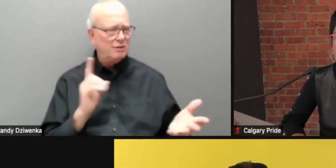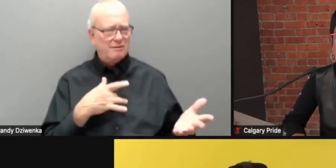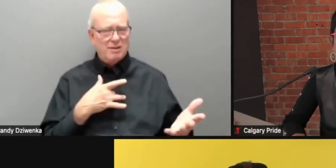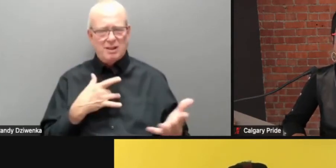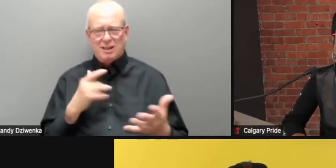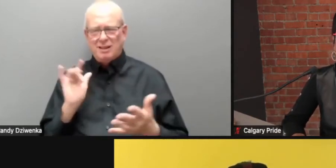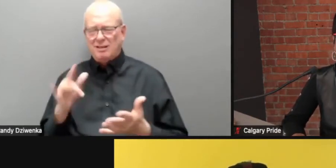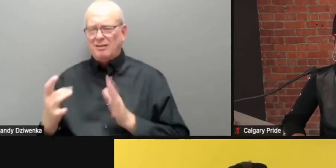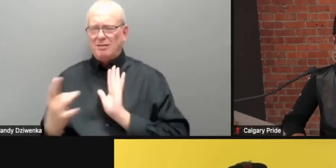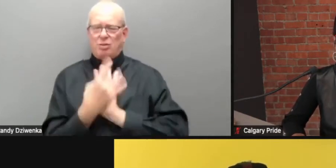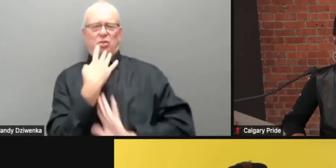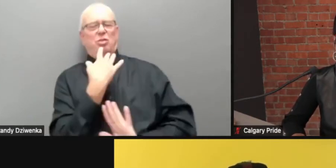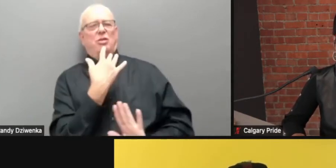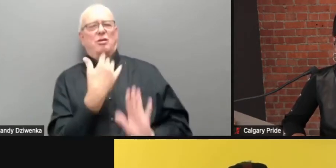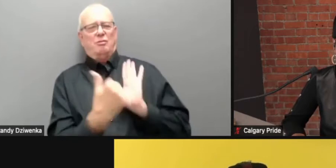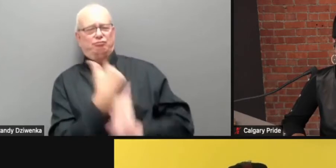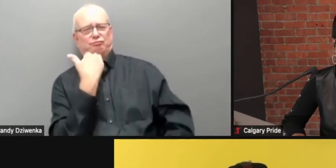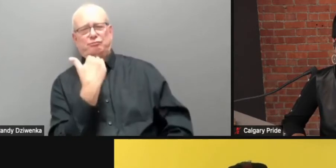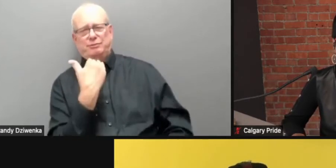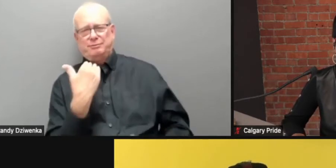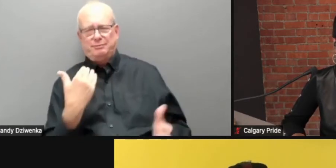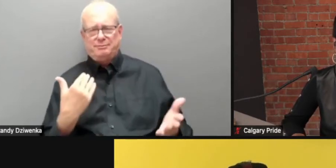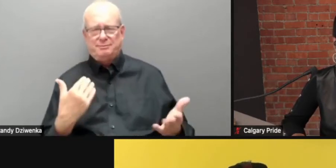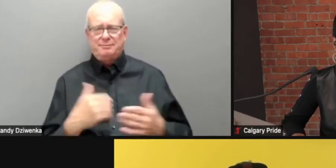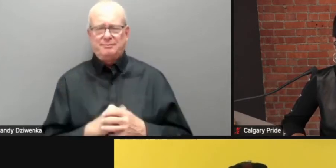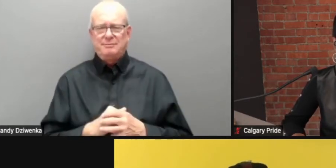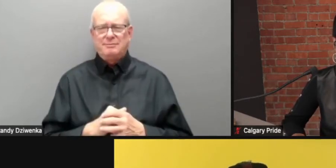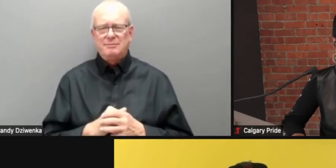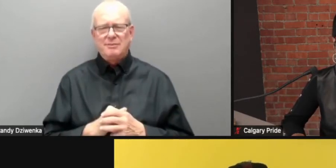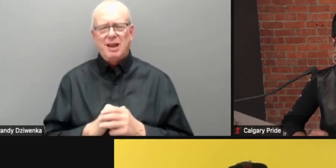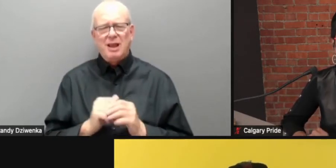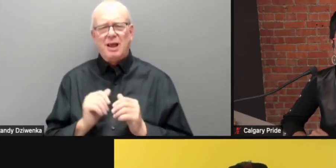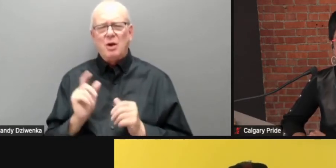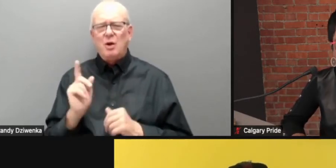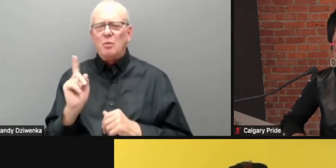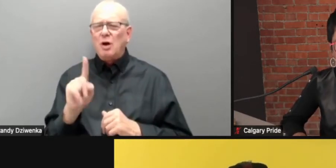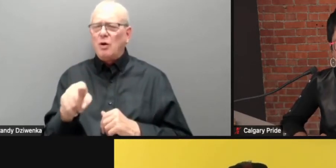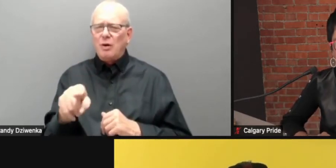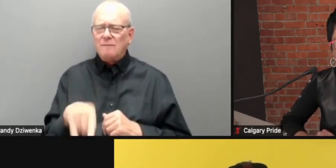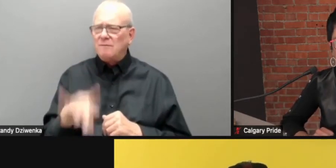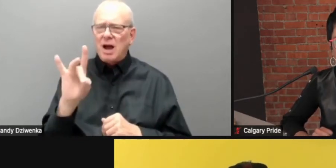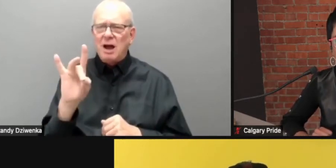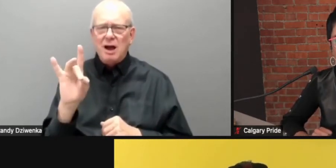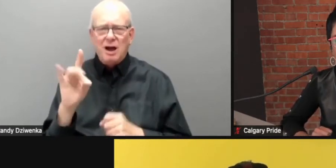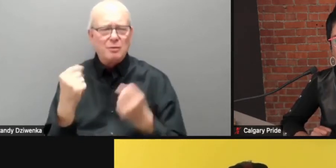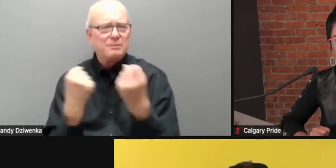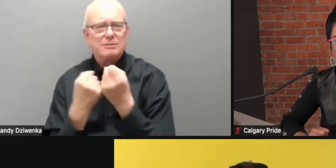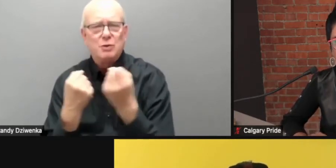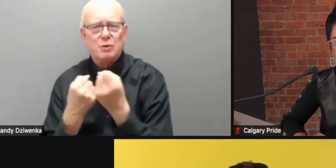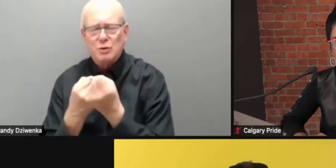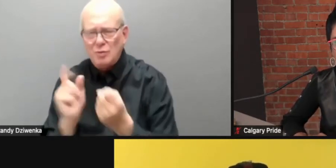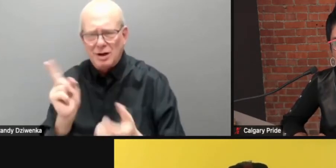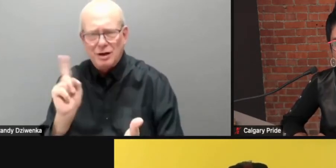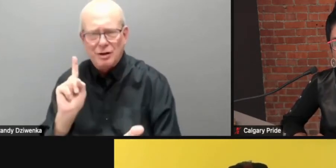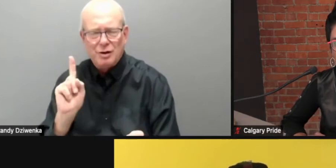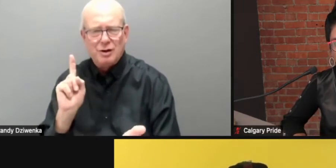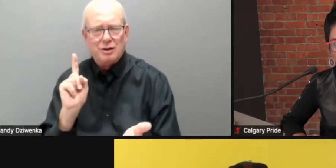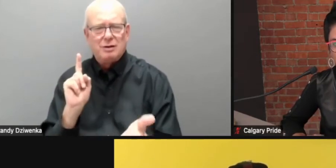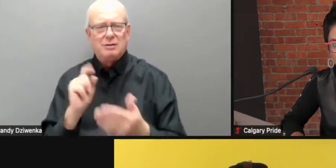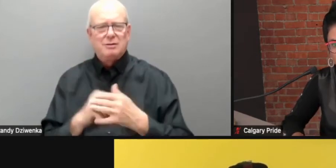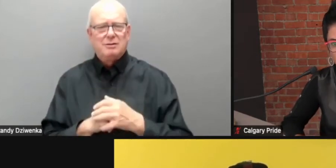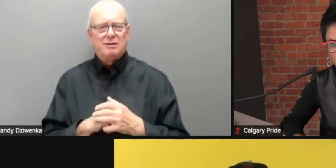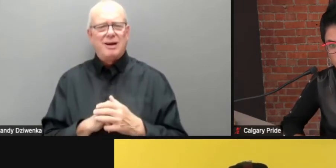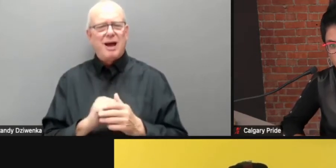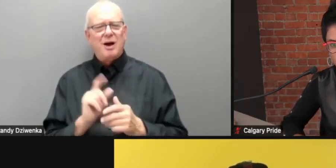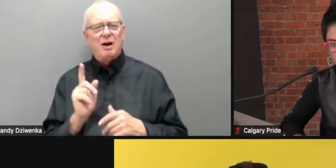how did you go about finding support networks for yourself where you felt safe, where you felt heard and